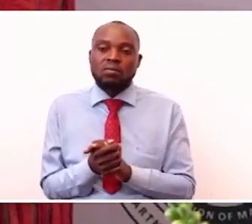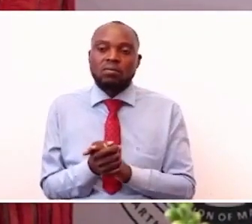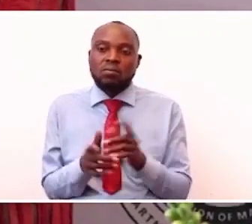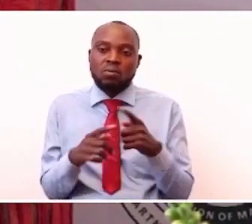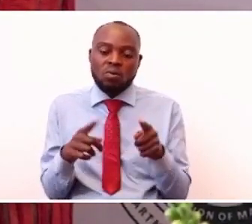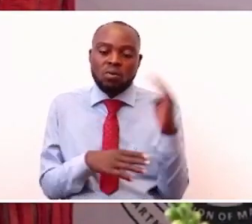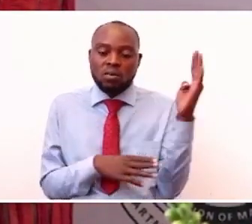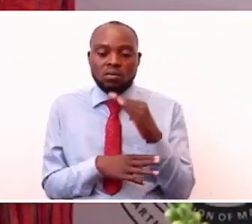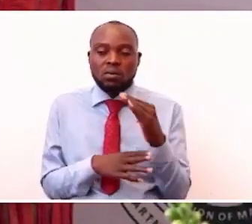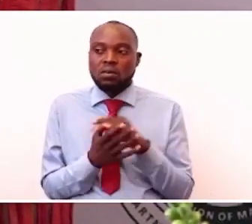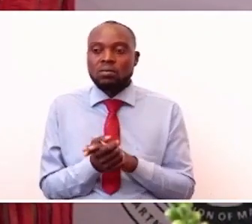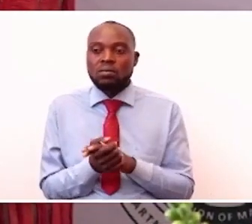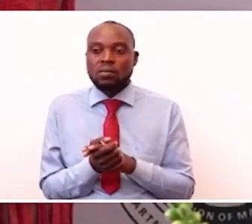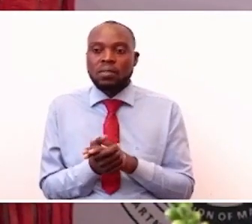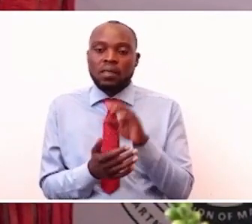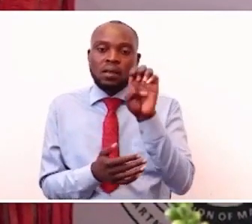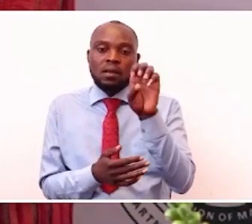curb an AML,